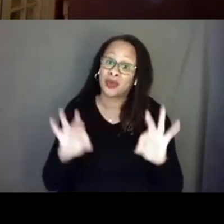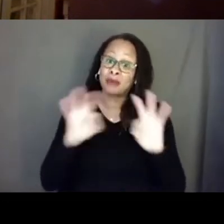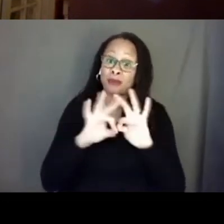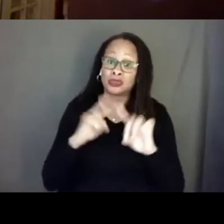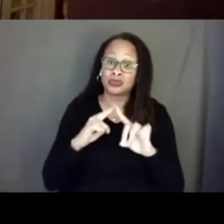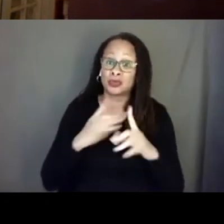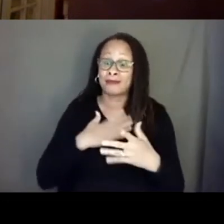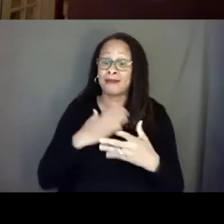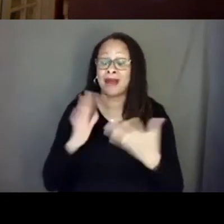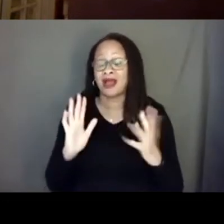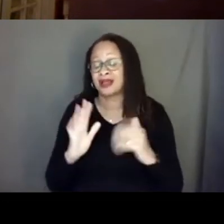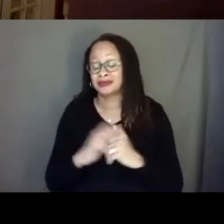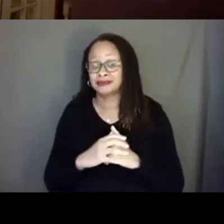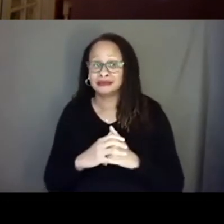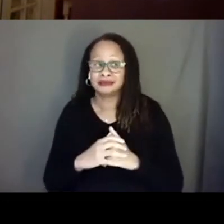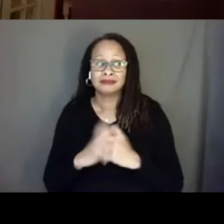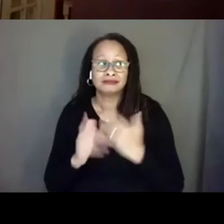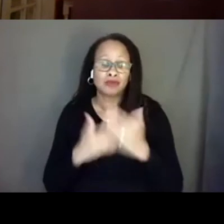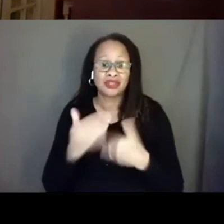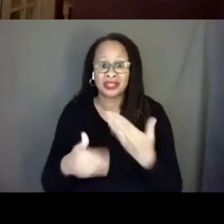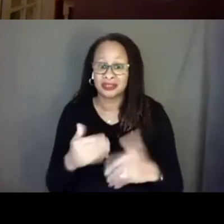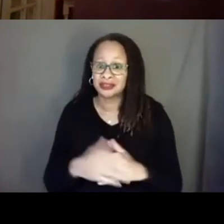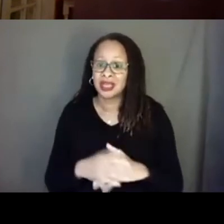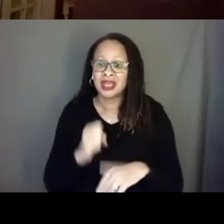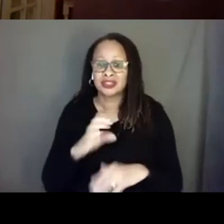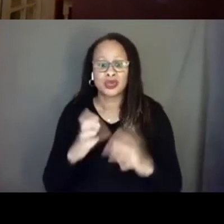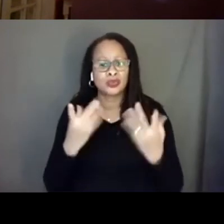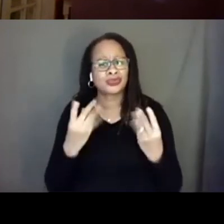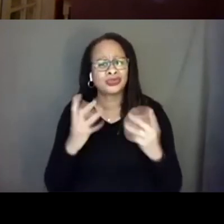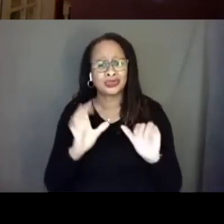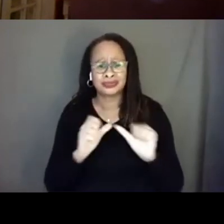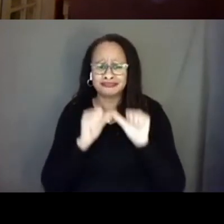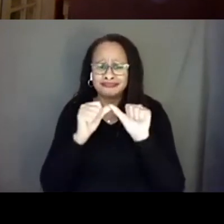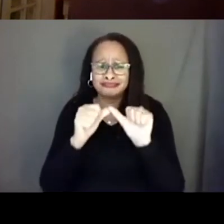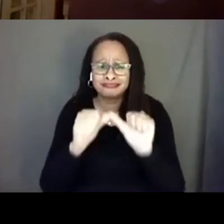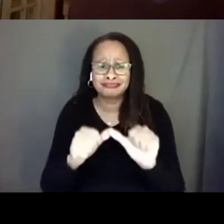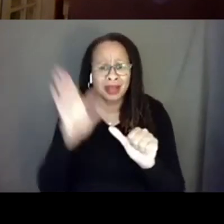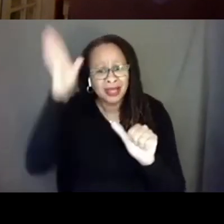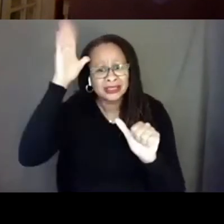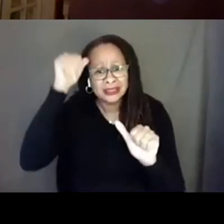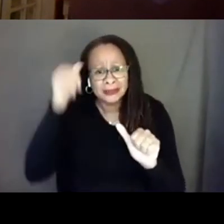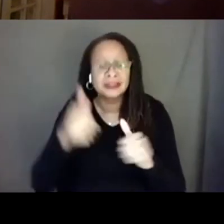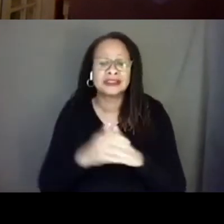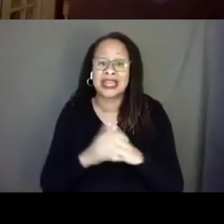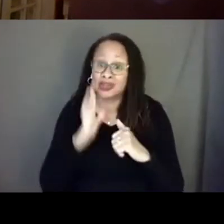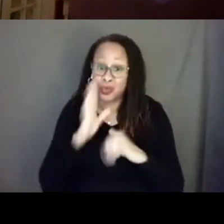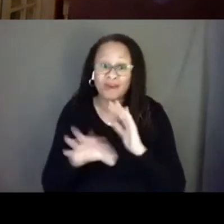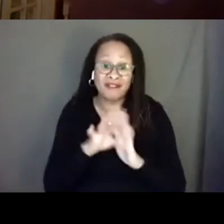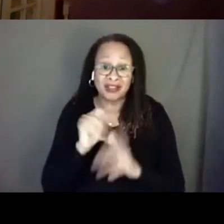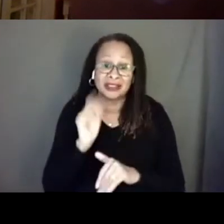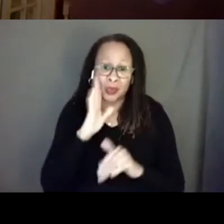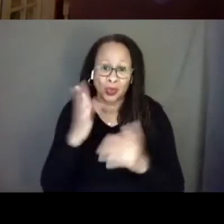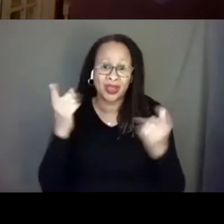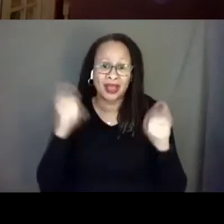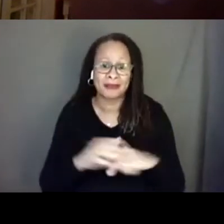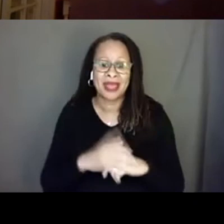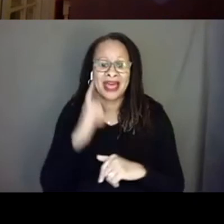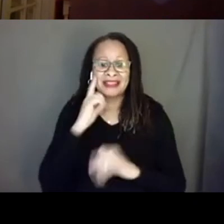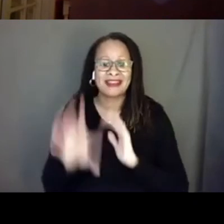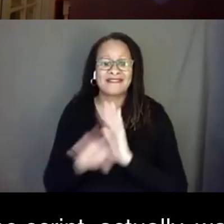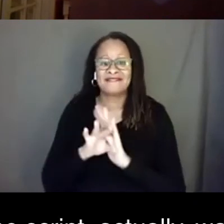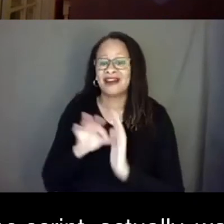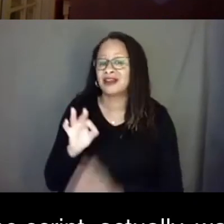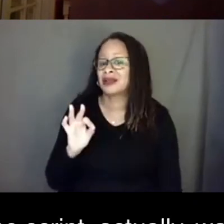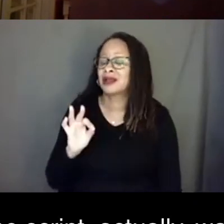that was very challenging. But again, you know, you keep pushing forward for it, you know, and it's gonna happen. I think finding